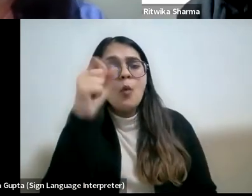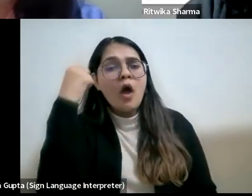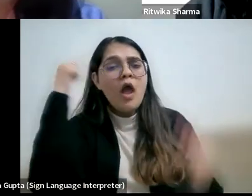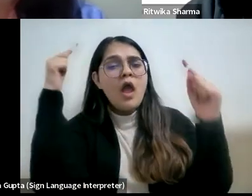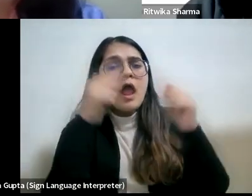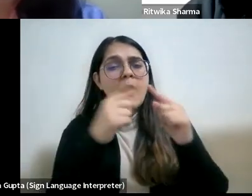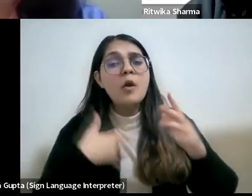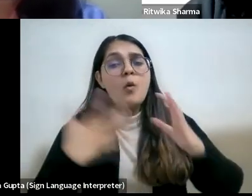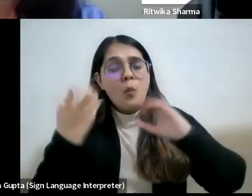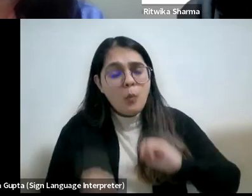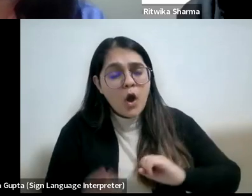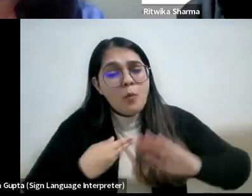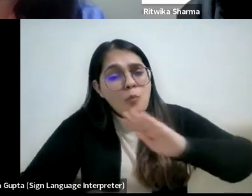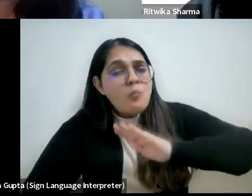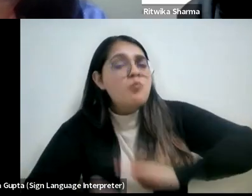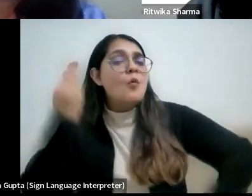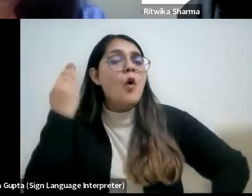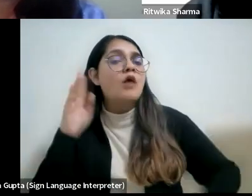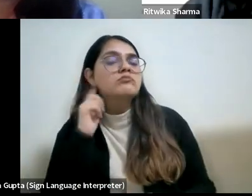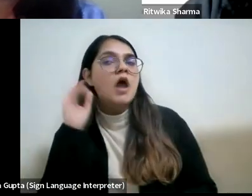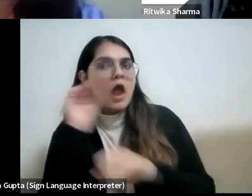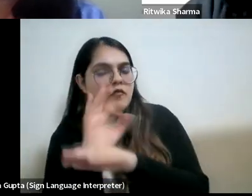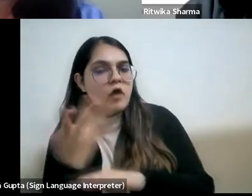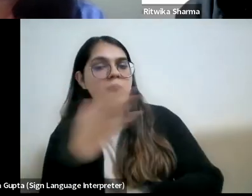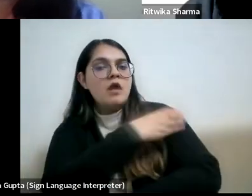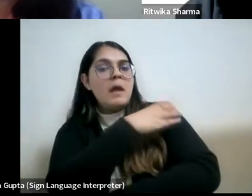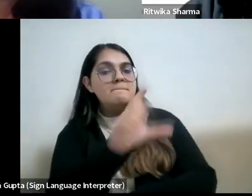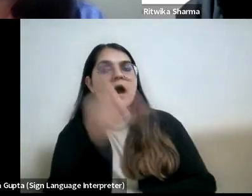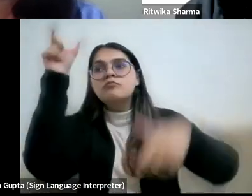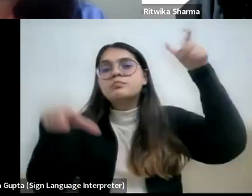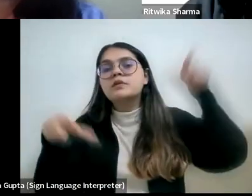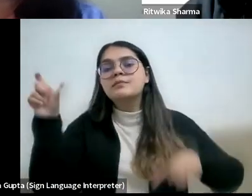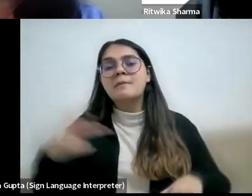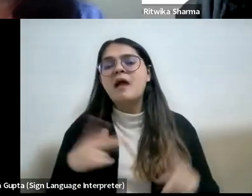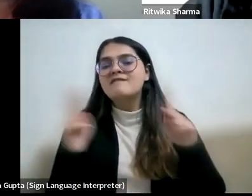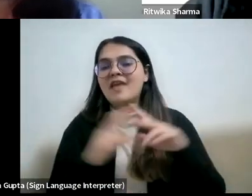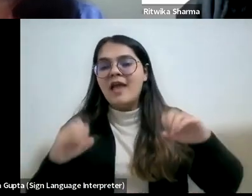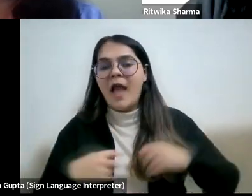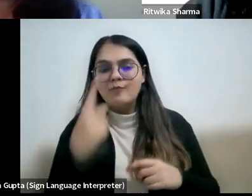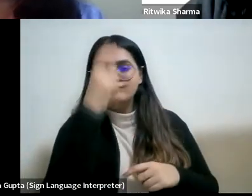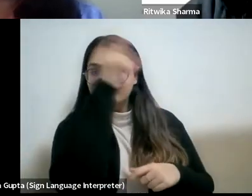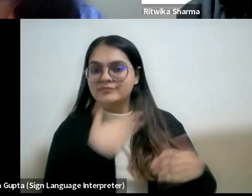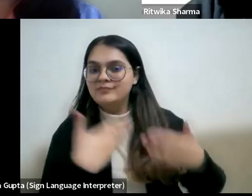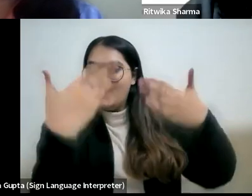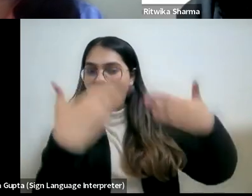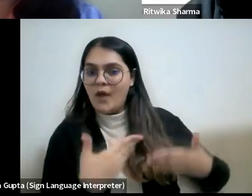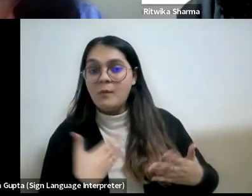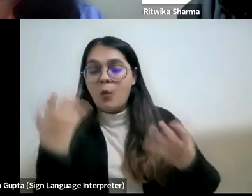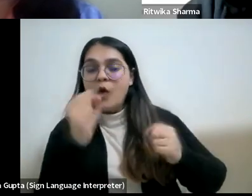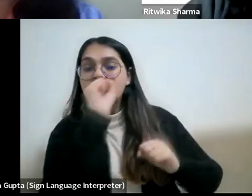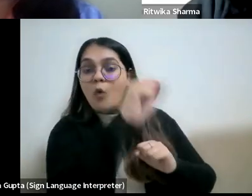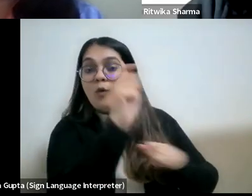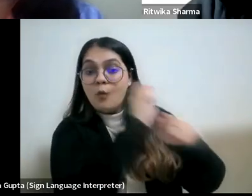a more informed and a more empowered citizenry. Afreen, we are delighted to have you with us today for discussing your